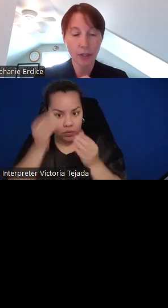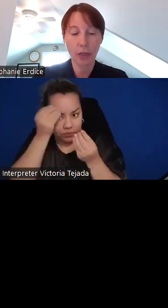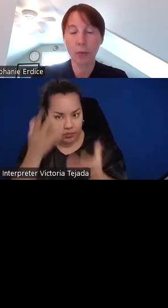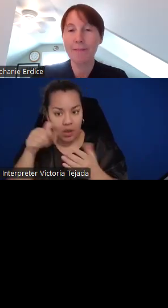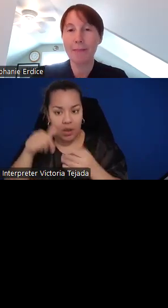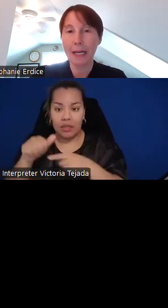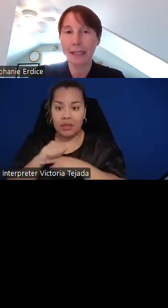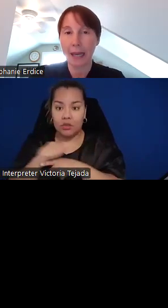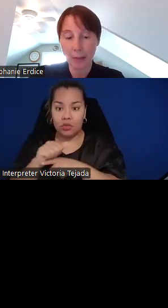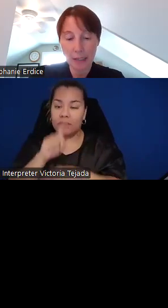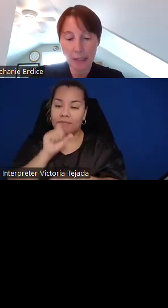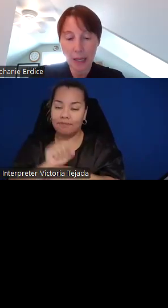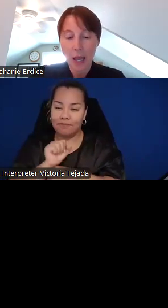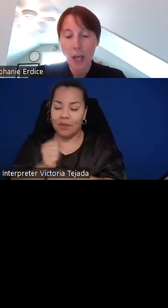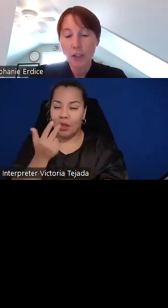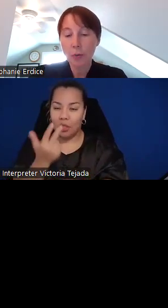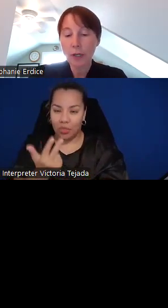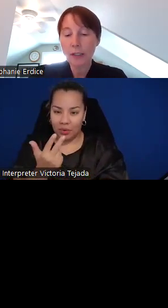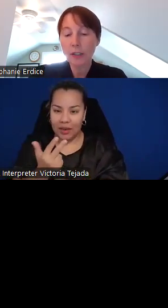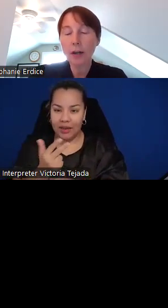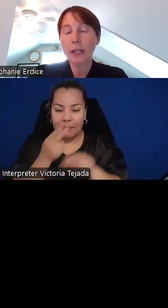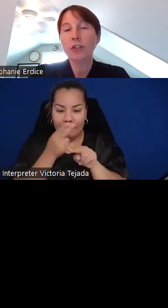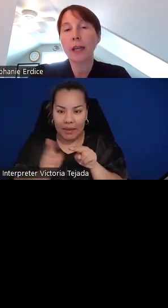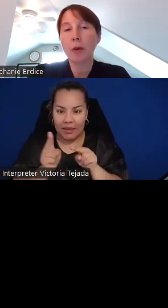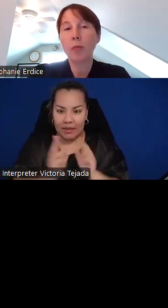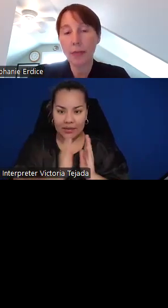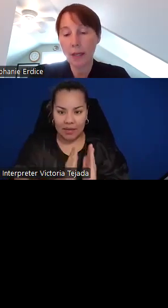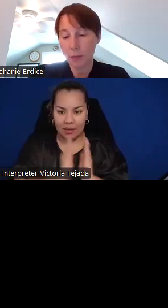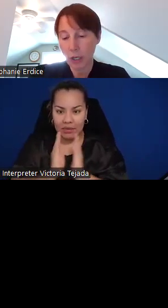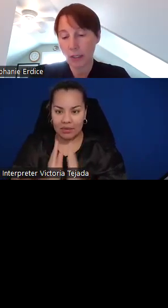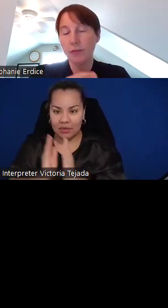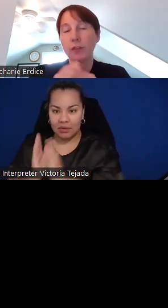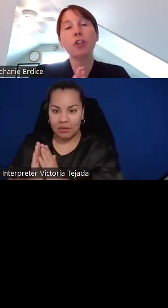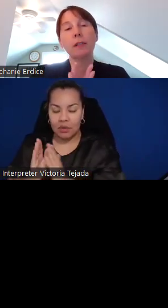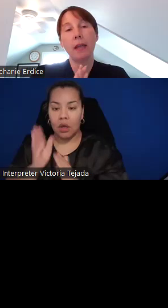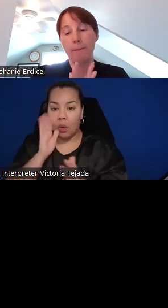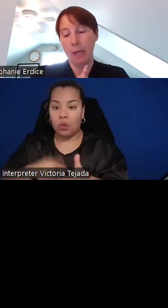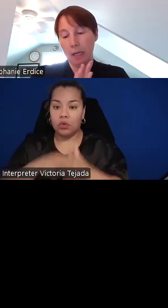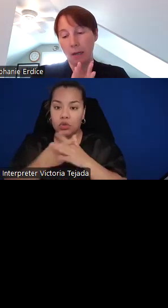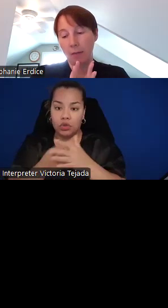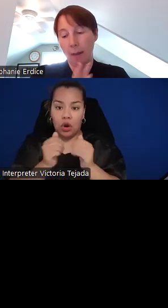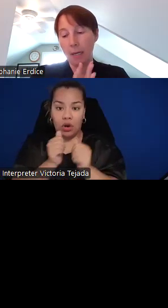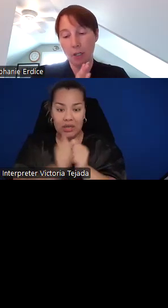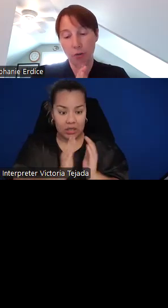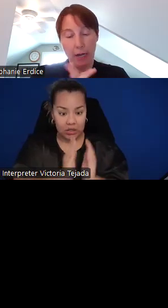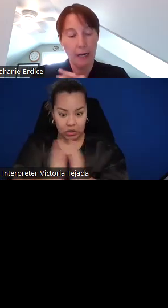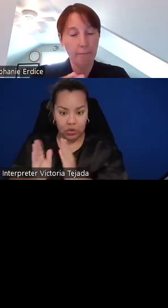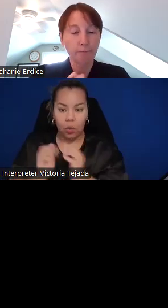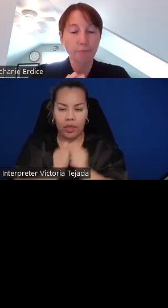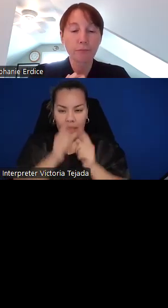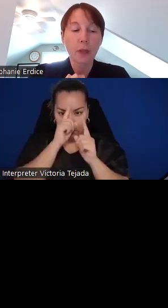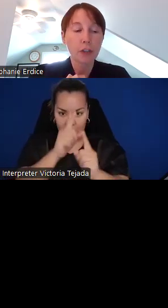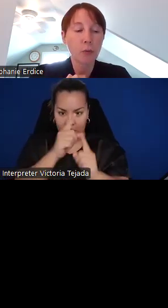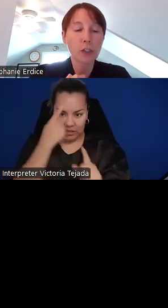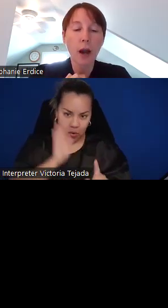is actually three mini segments. So we're going to start each segment with the objectives for just that mini